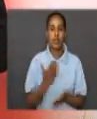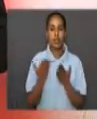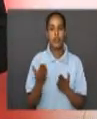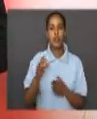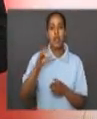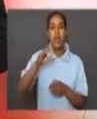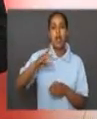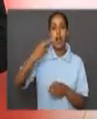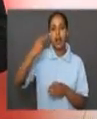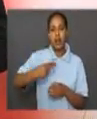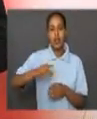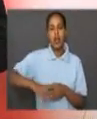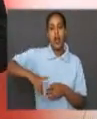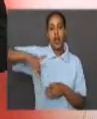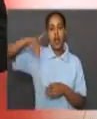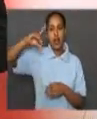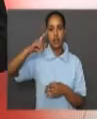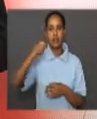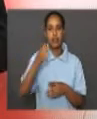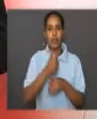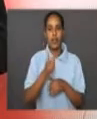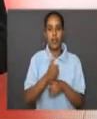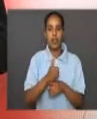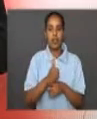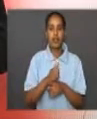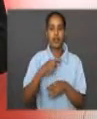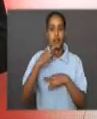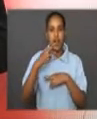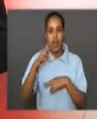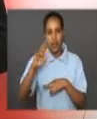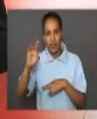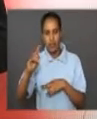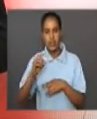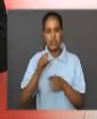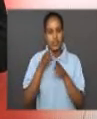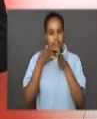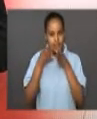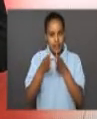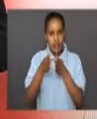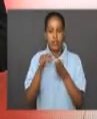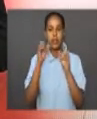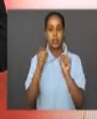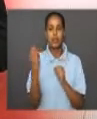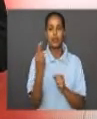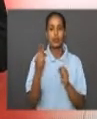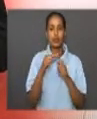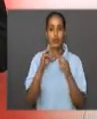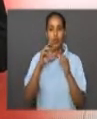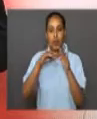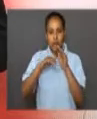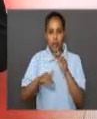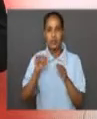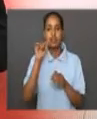If hydrogen is higher than a metal in the reactivity series, it can be used to